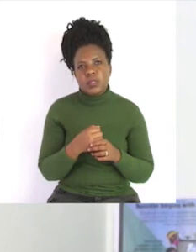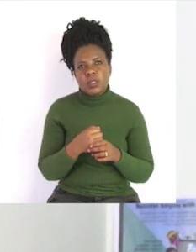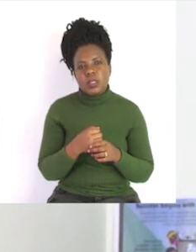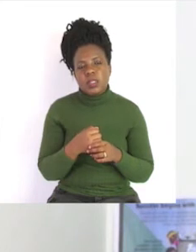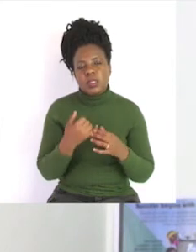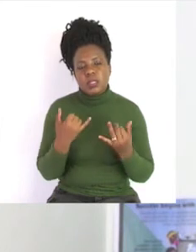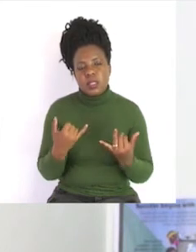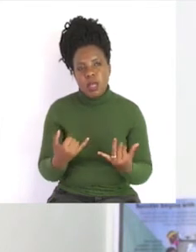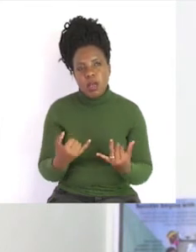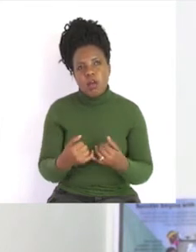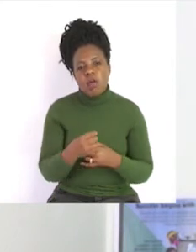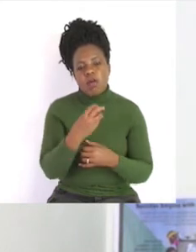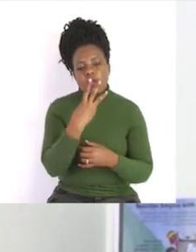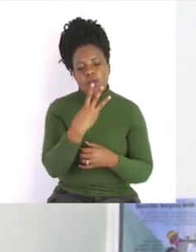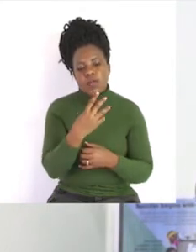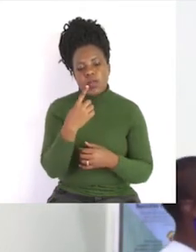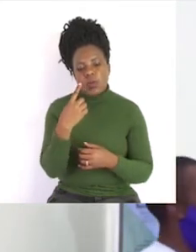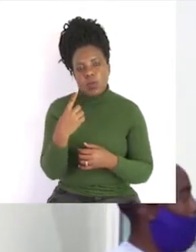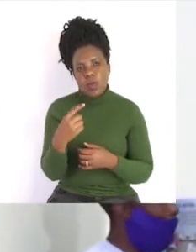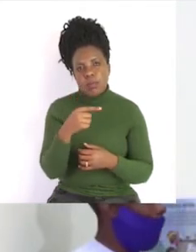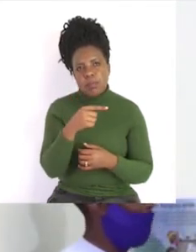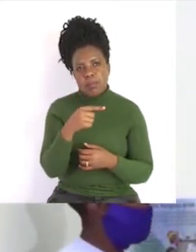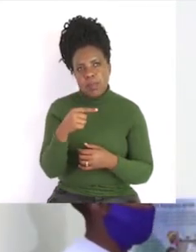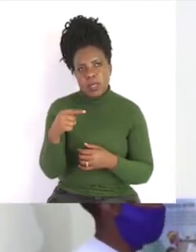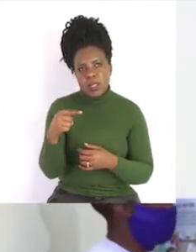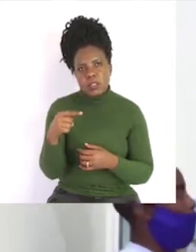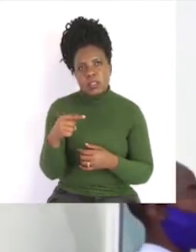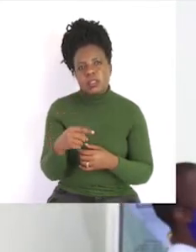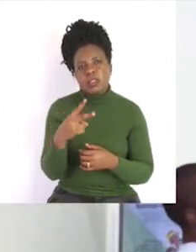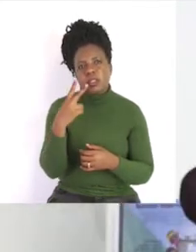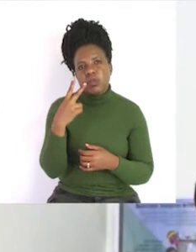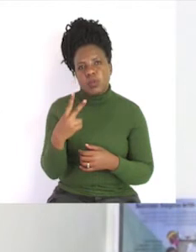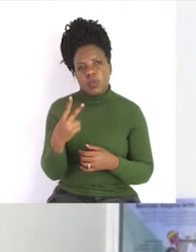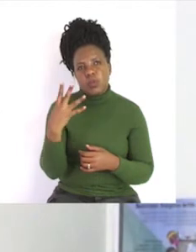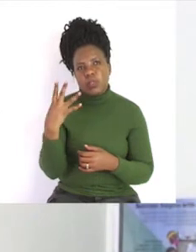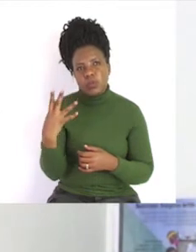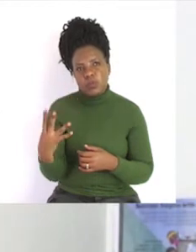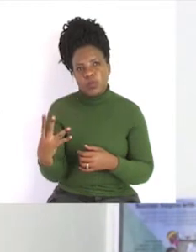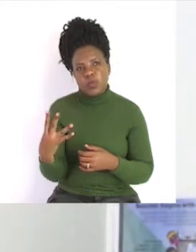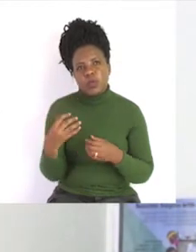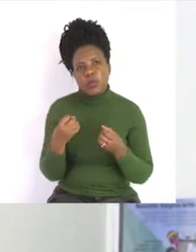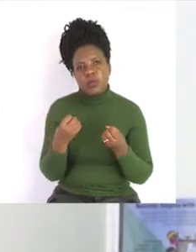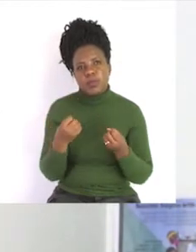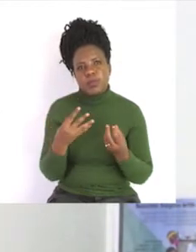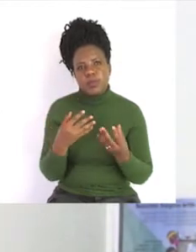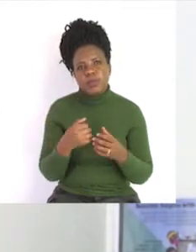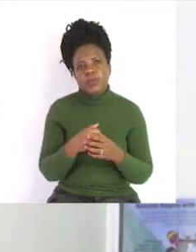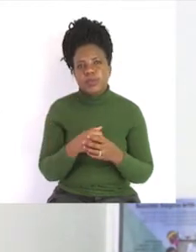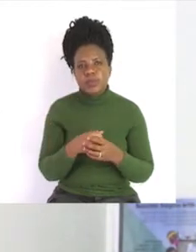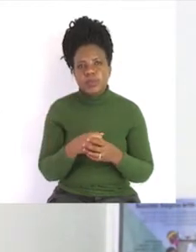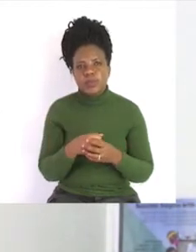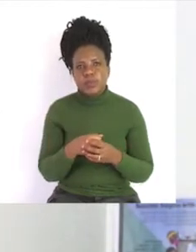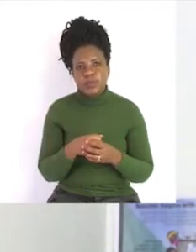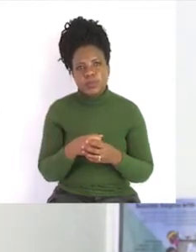Then I subtract these 2. From here, I will then say 1 minus 4 I can't. Then